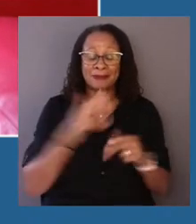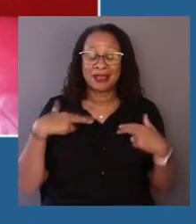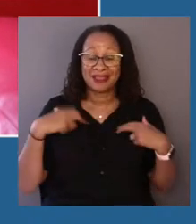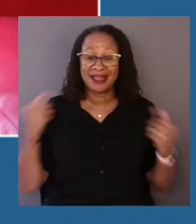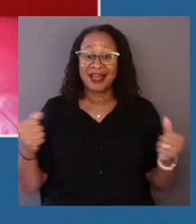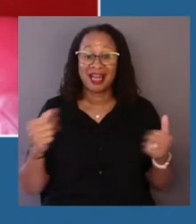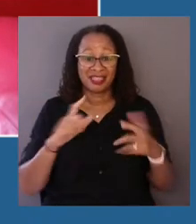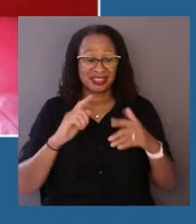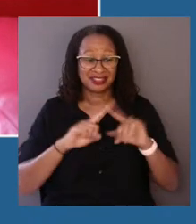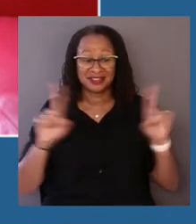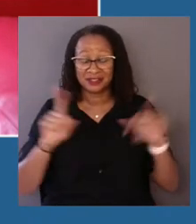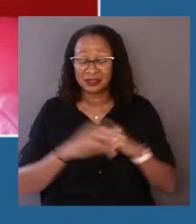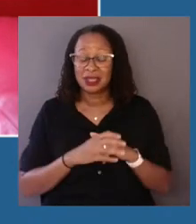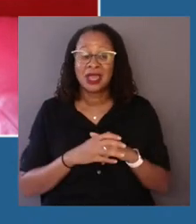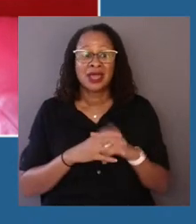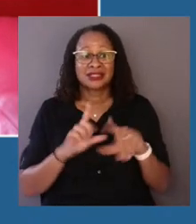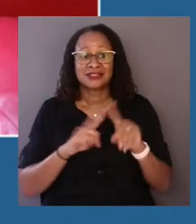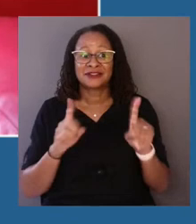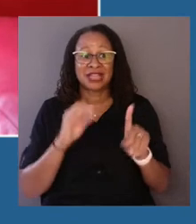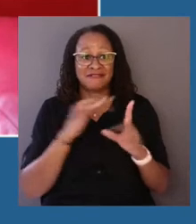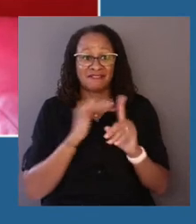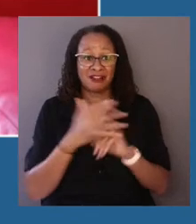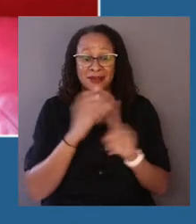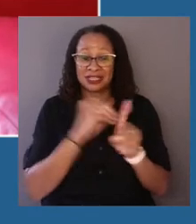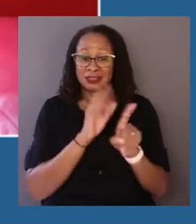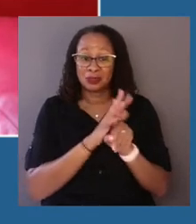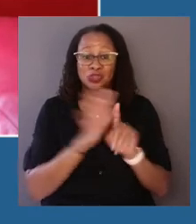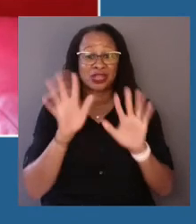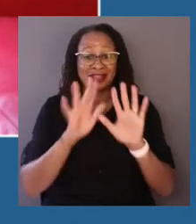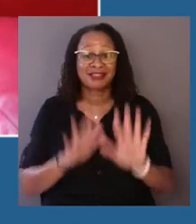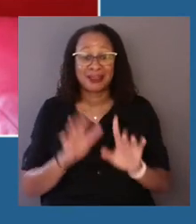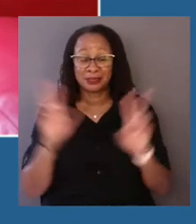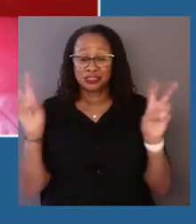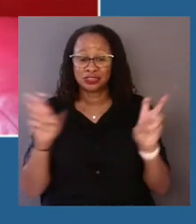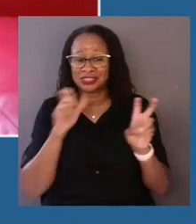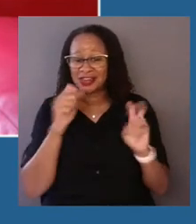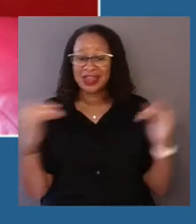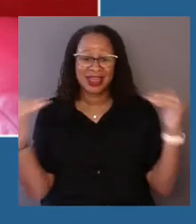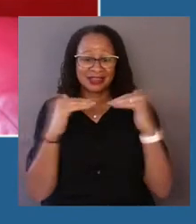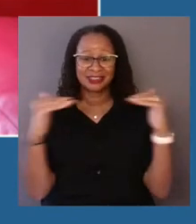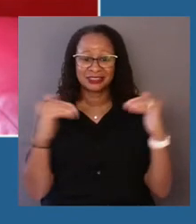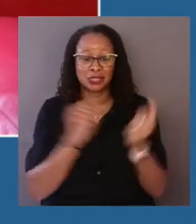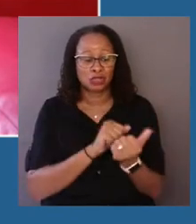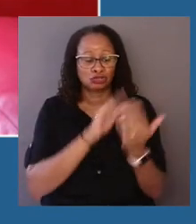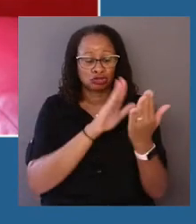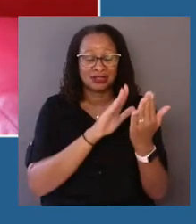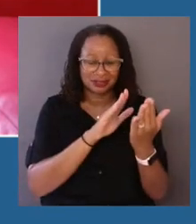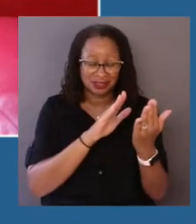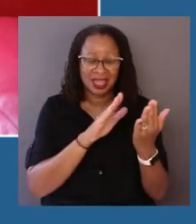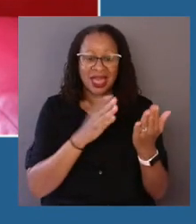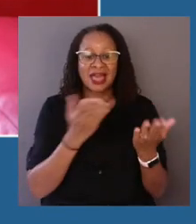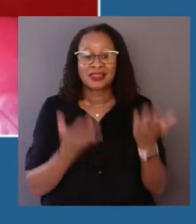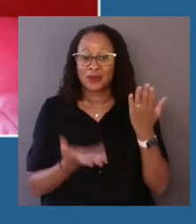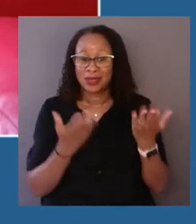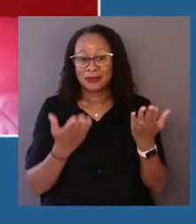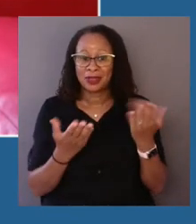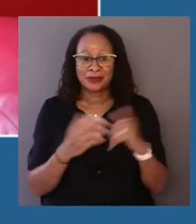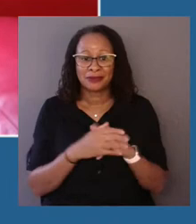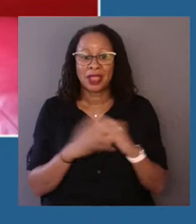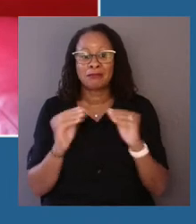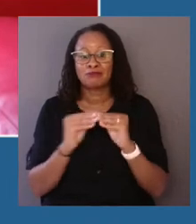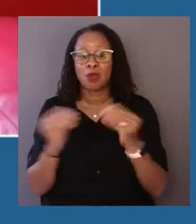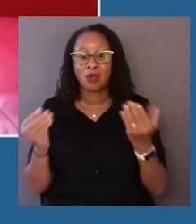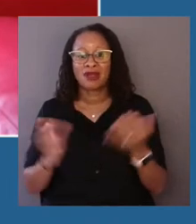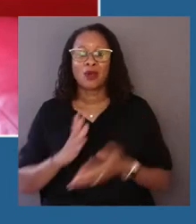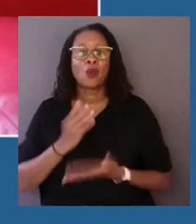environmental exposure, and climate issues that are not equitably addressed the way they might be in more affluent